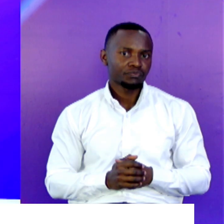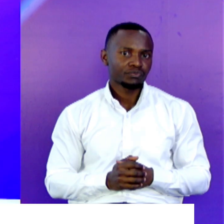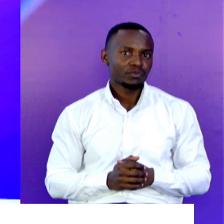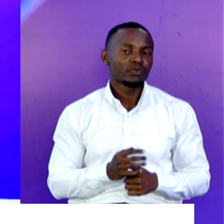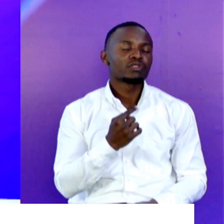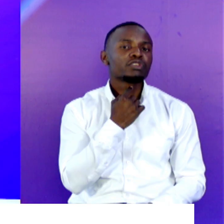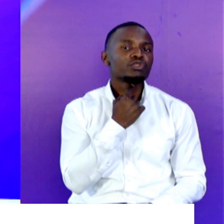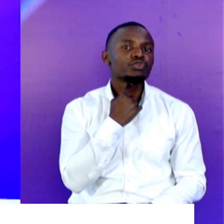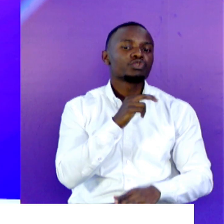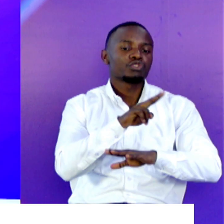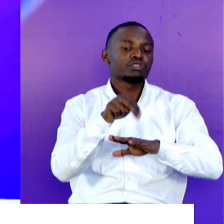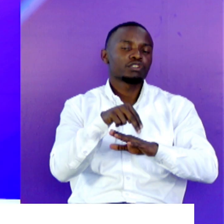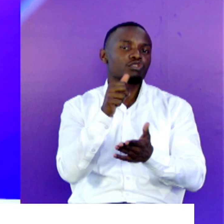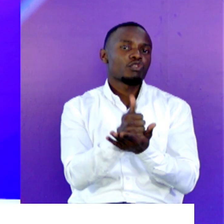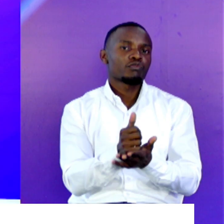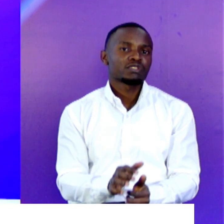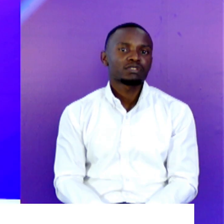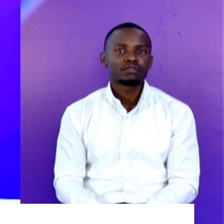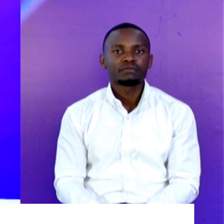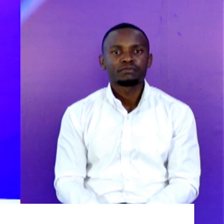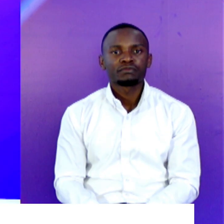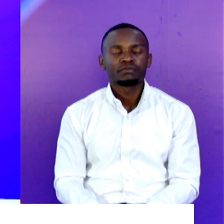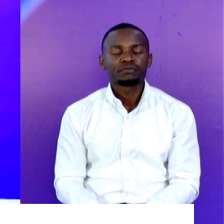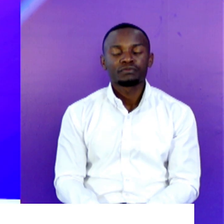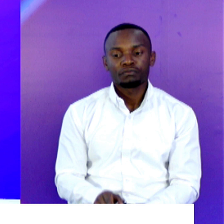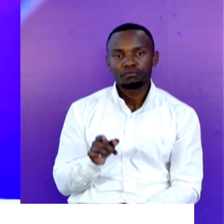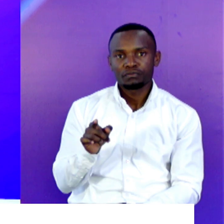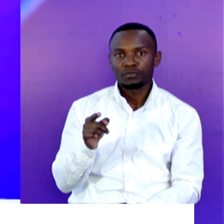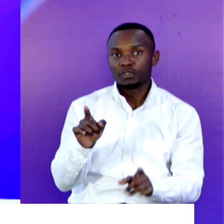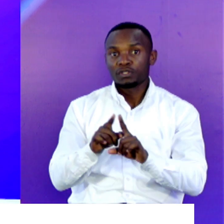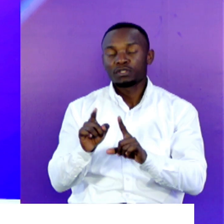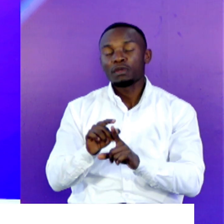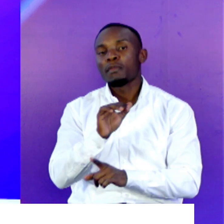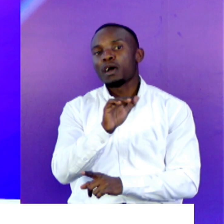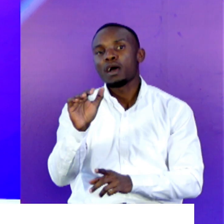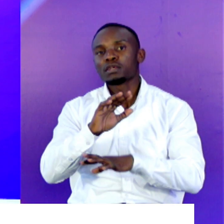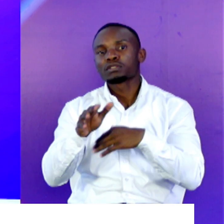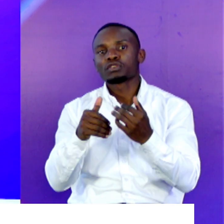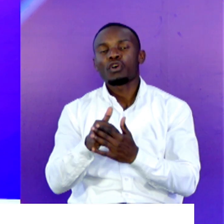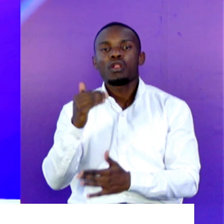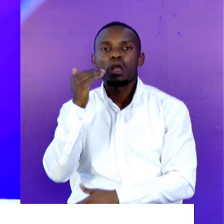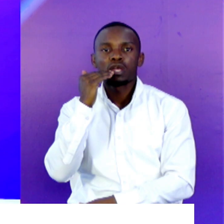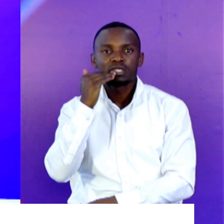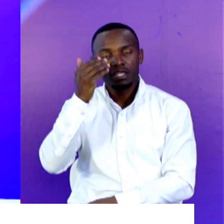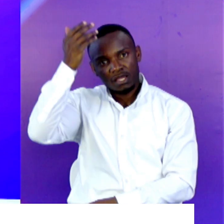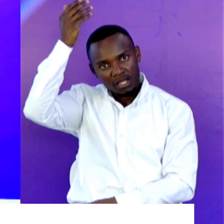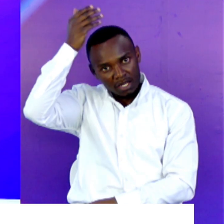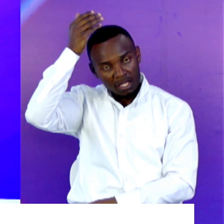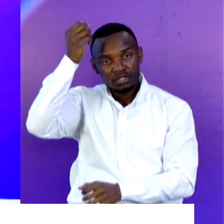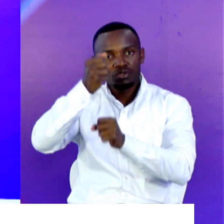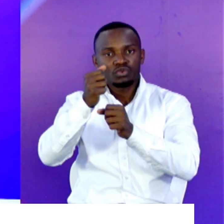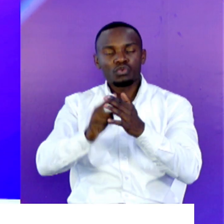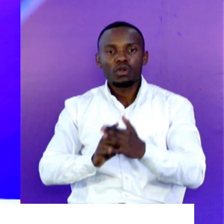Union National Office. Hamisi called on Siaya nurses to ensure they